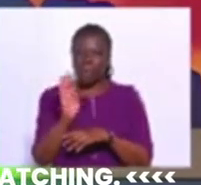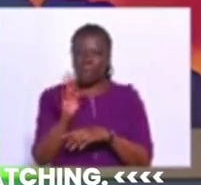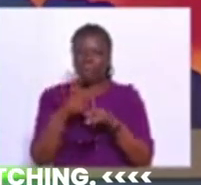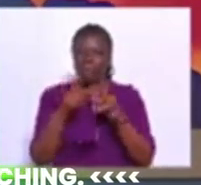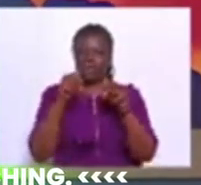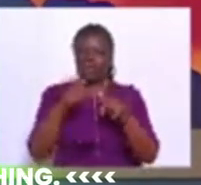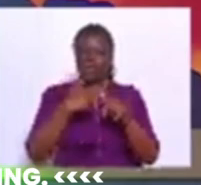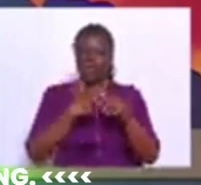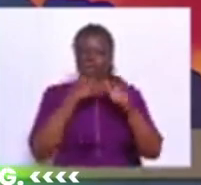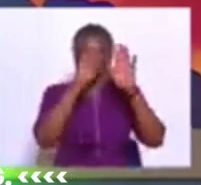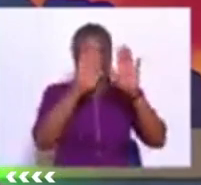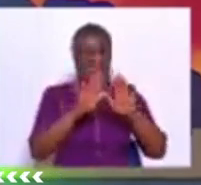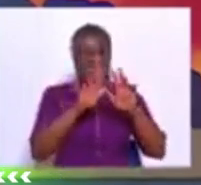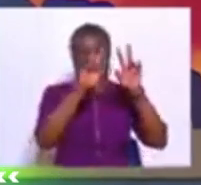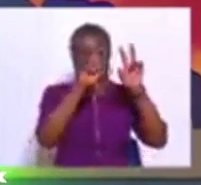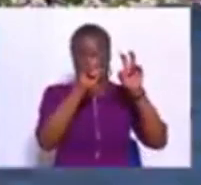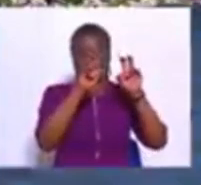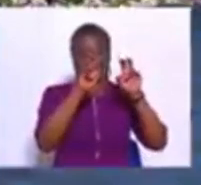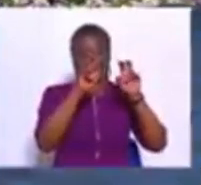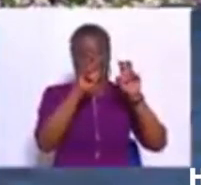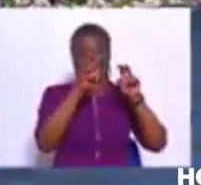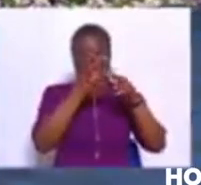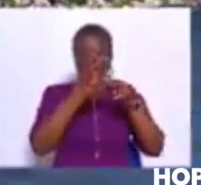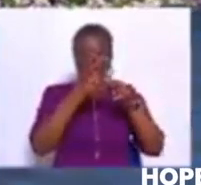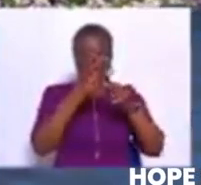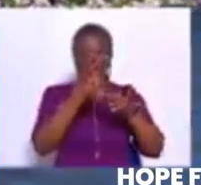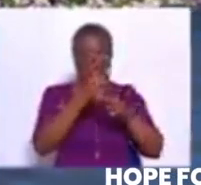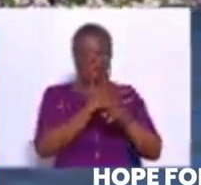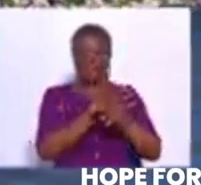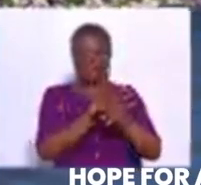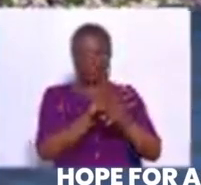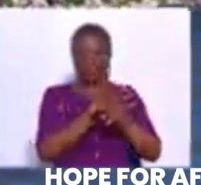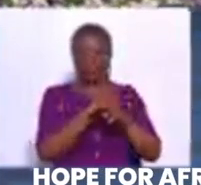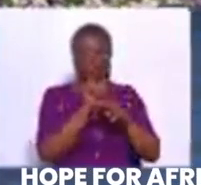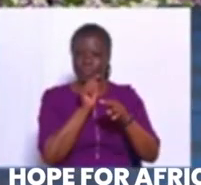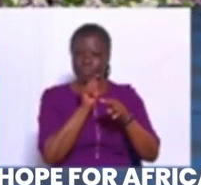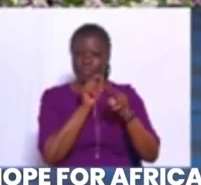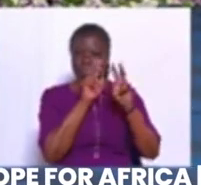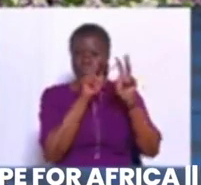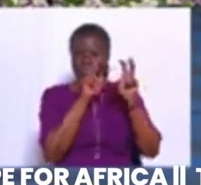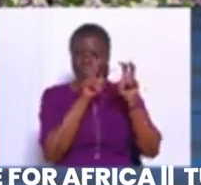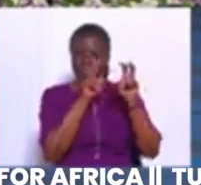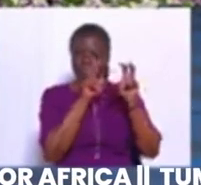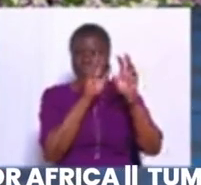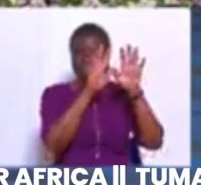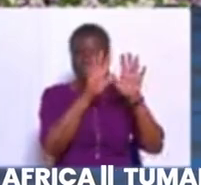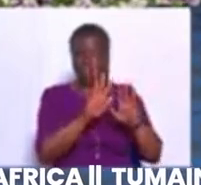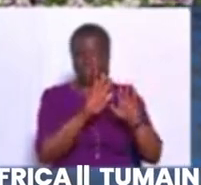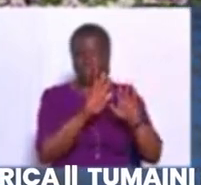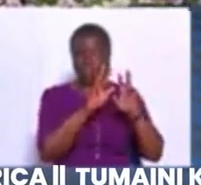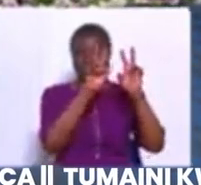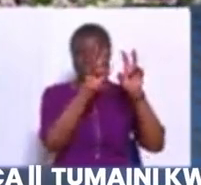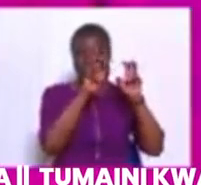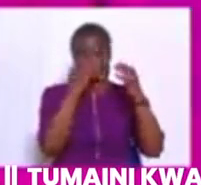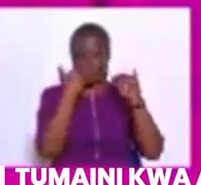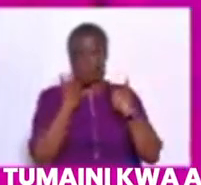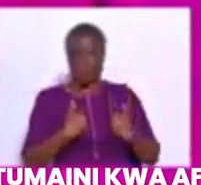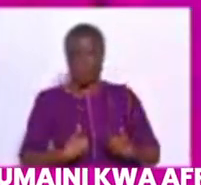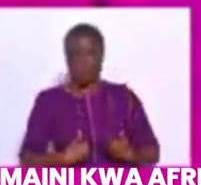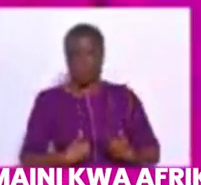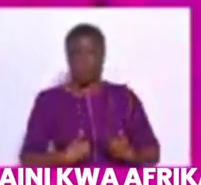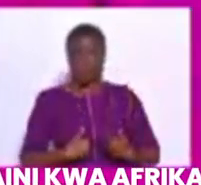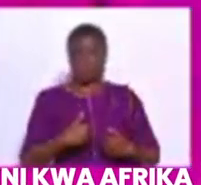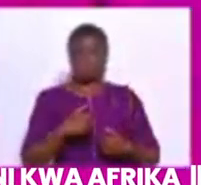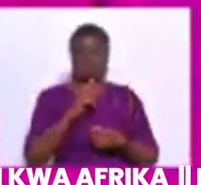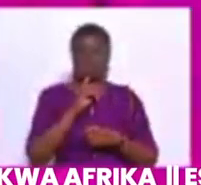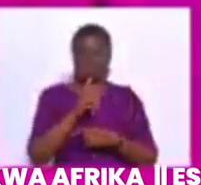important topic, cancer. It is the green topic. And I am sure that all